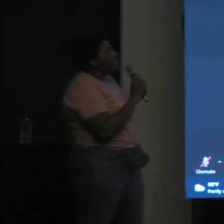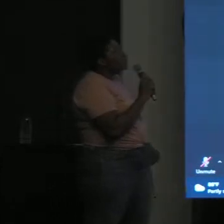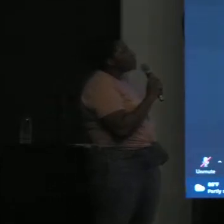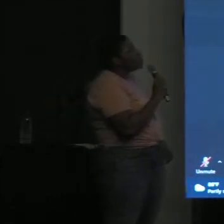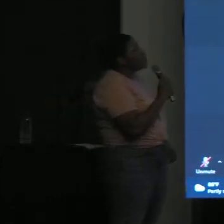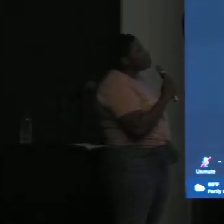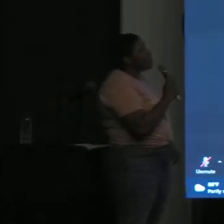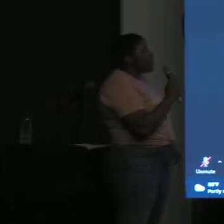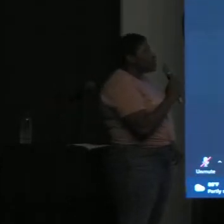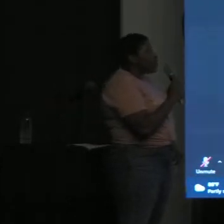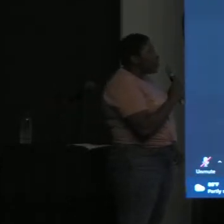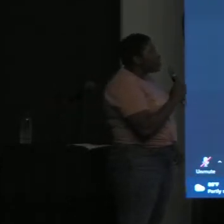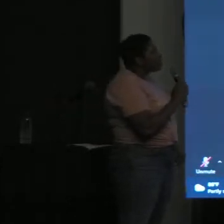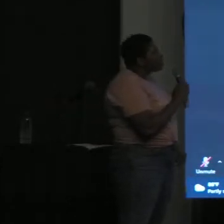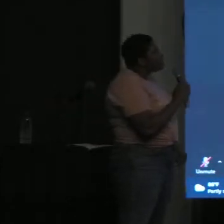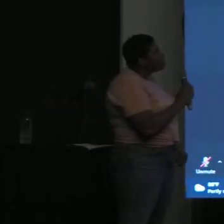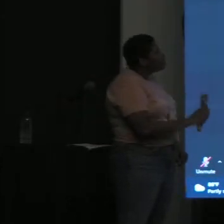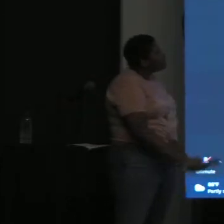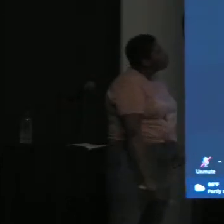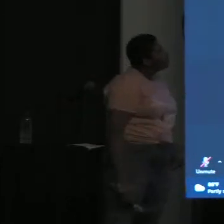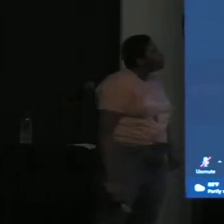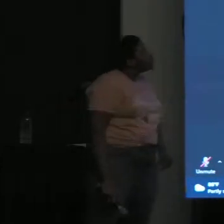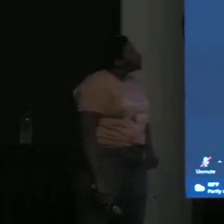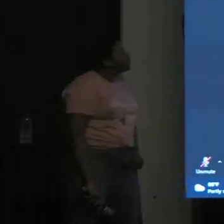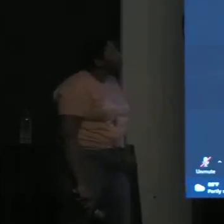mind when you think misogynoir.